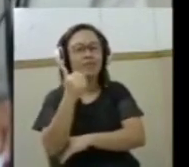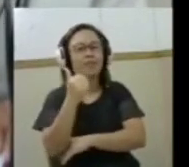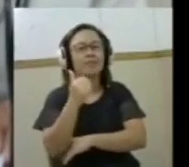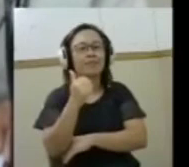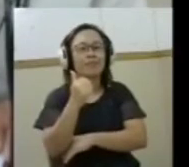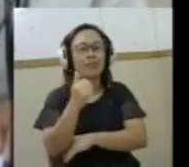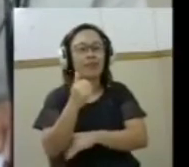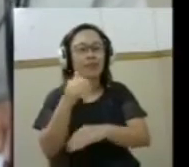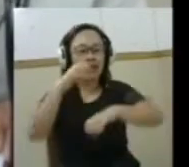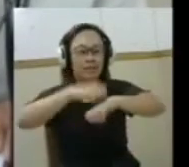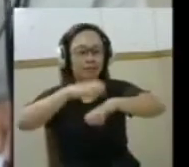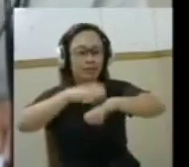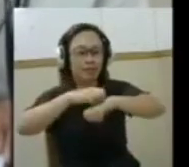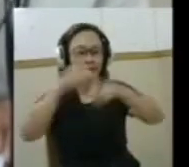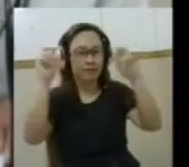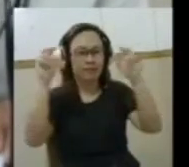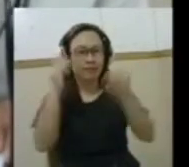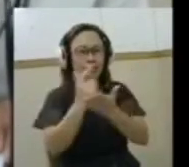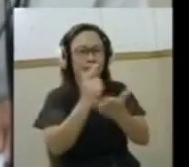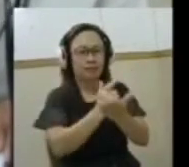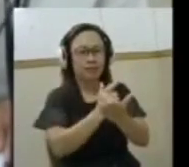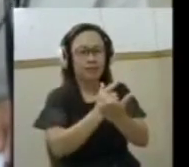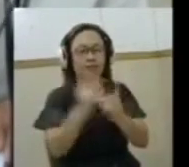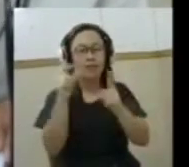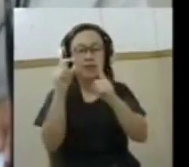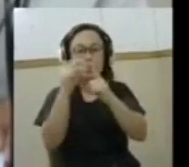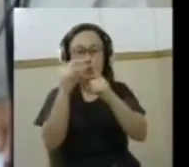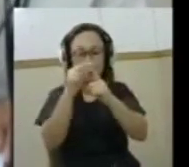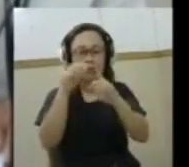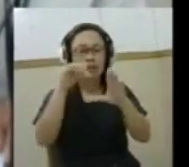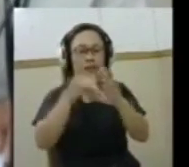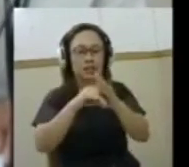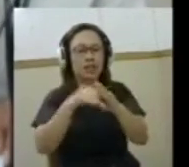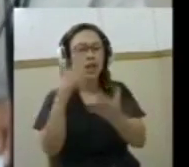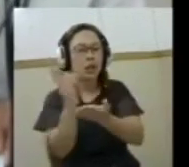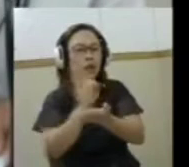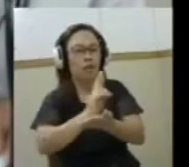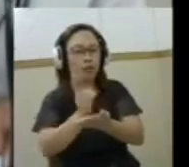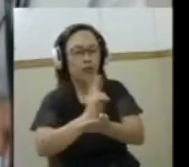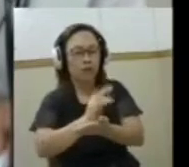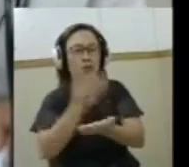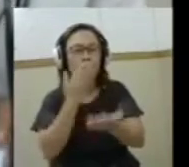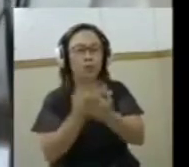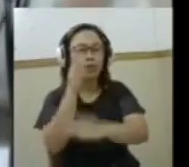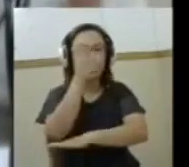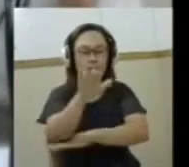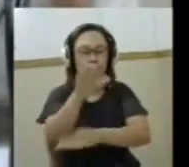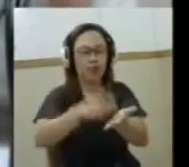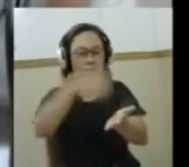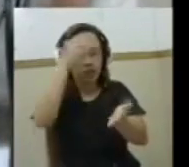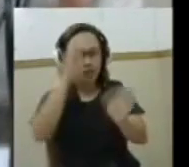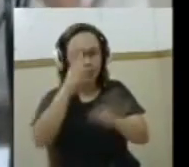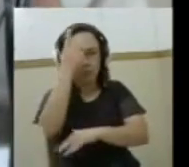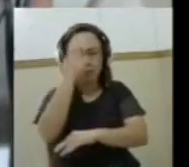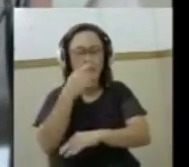about English entitled Technical Terms Used in Research. Good afternoon, dear learners, parents,